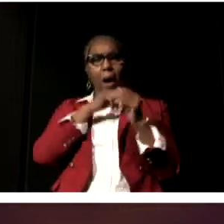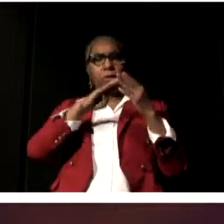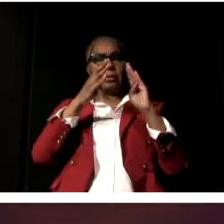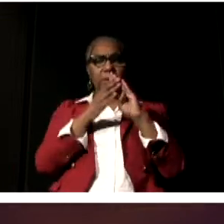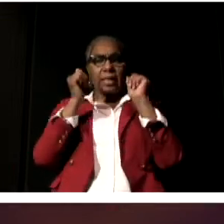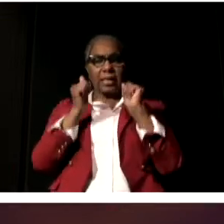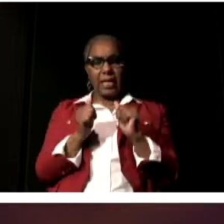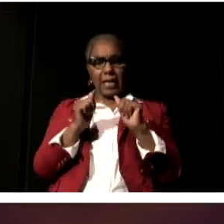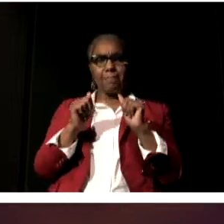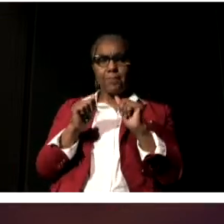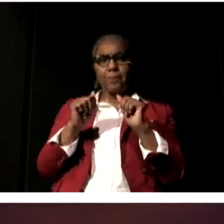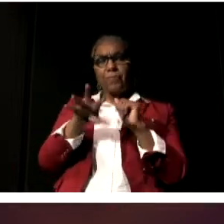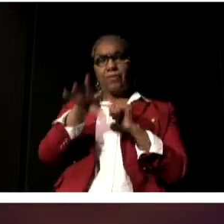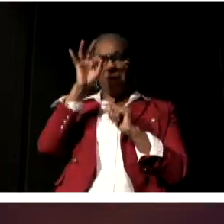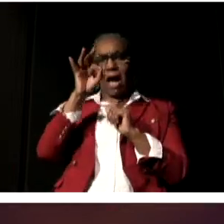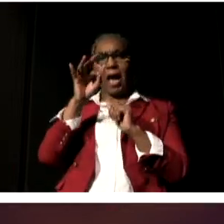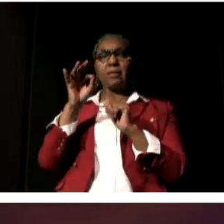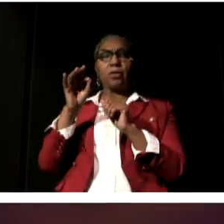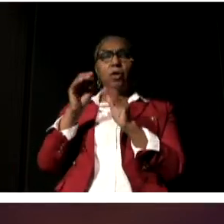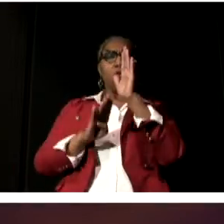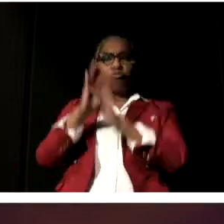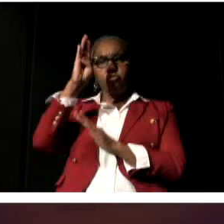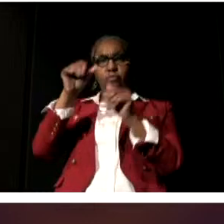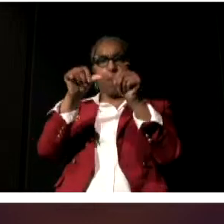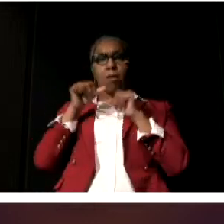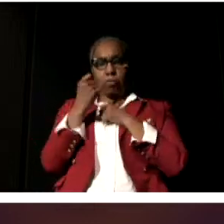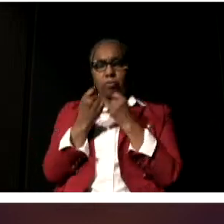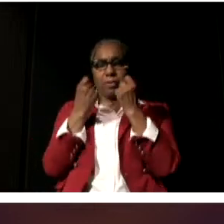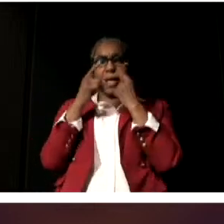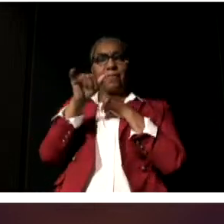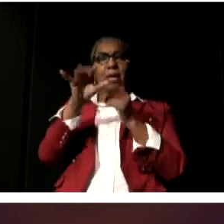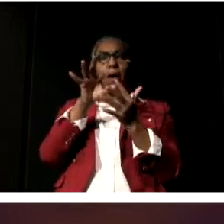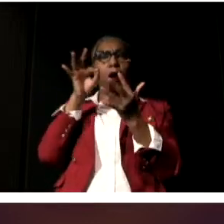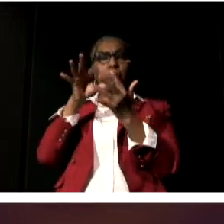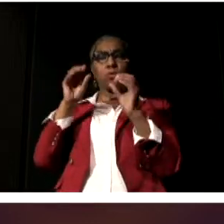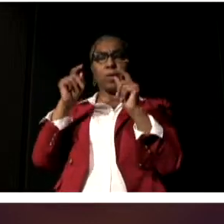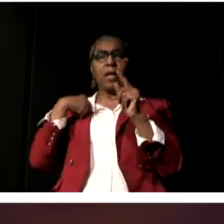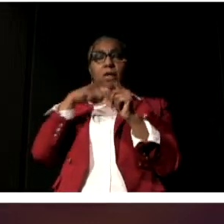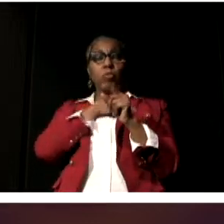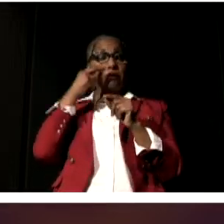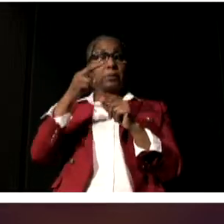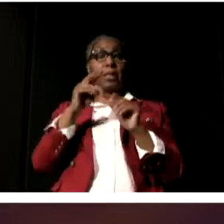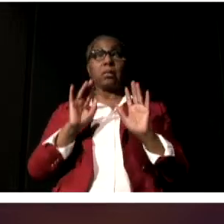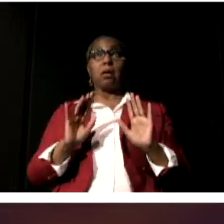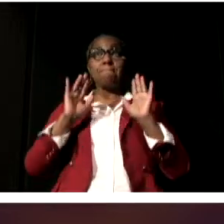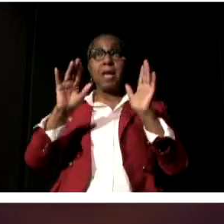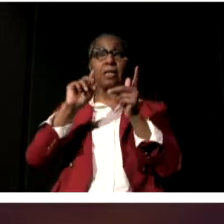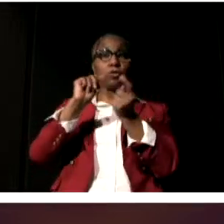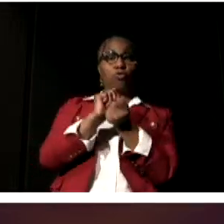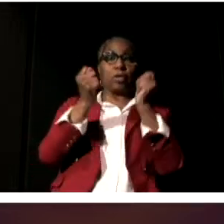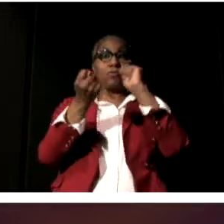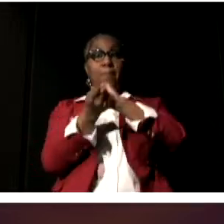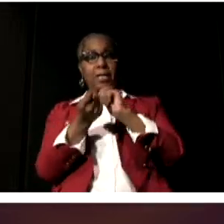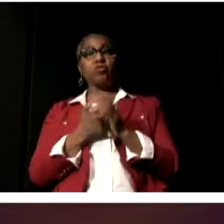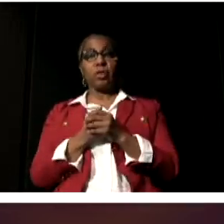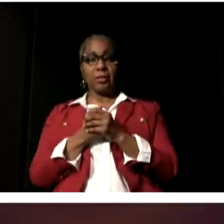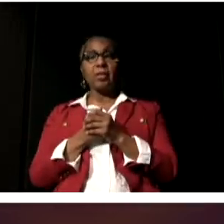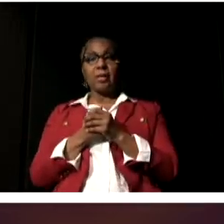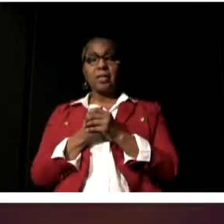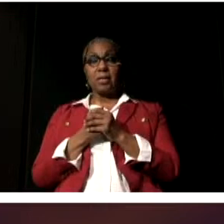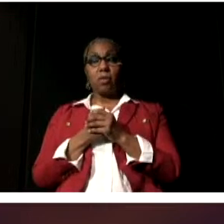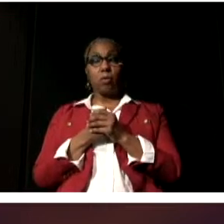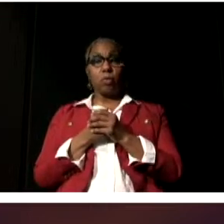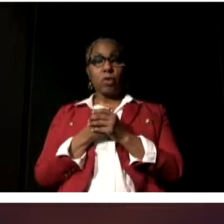growth areas in our city to understand this option. We've seen amazing transformation just next